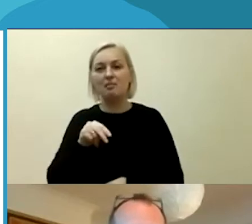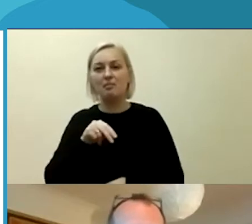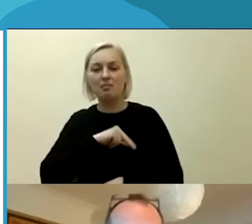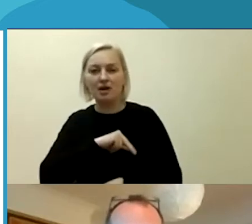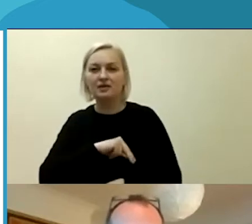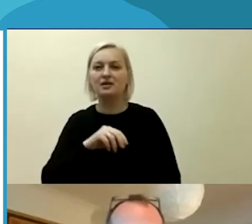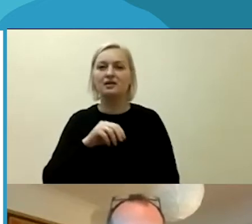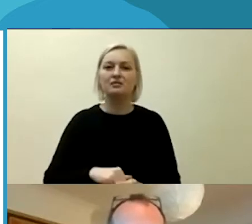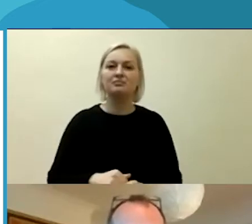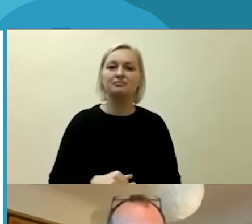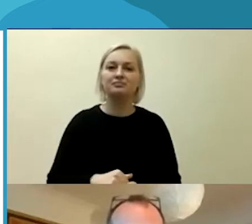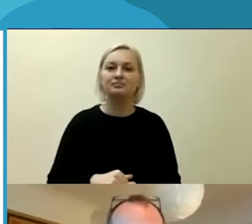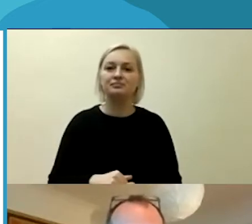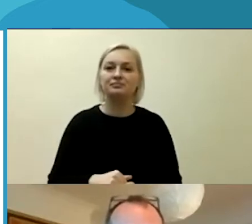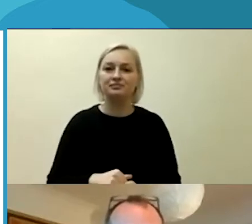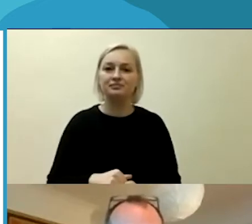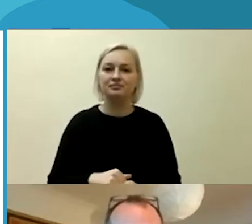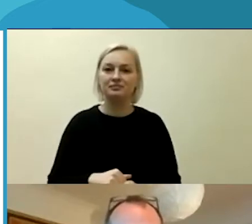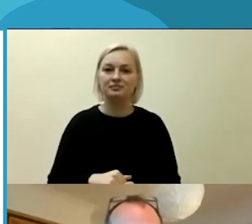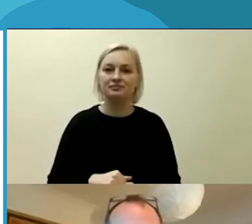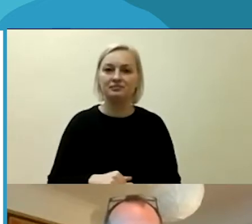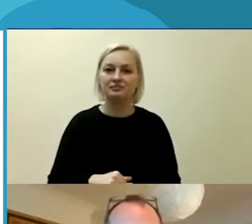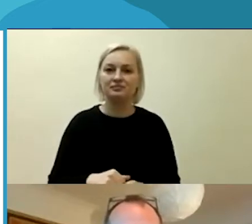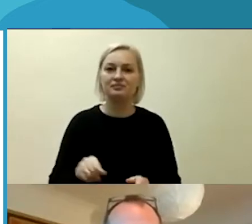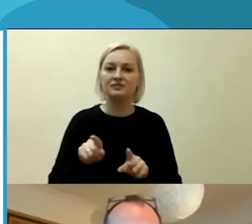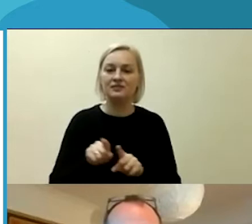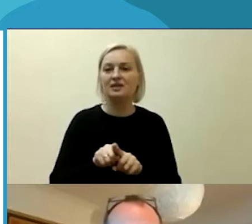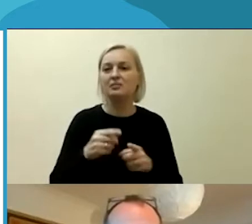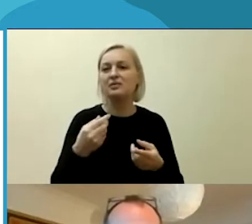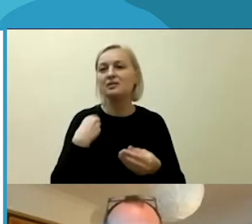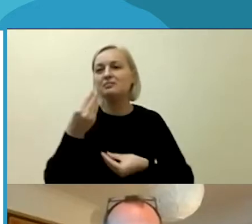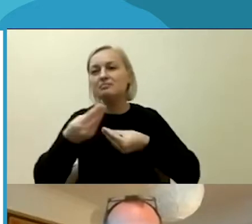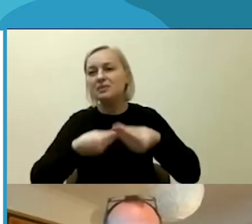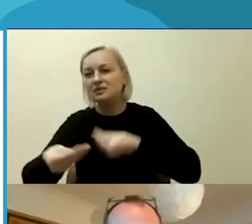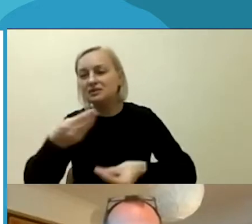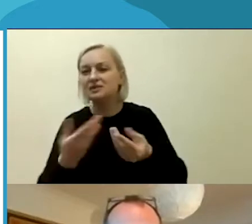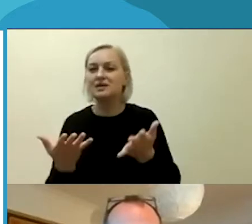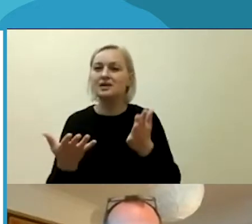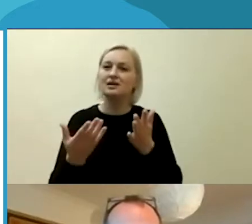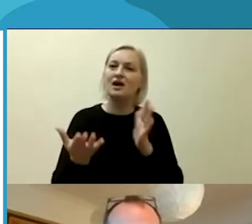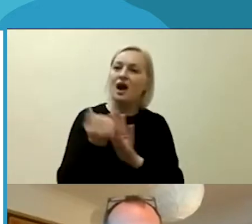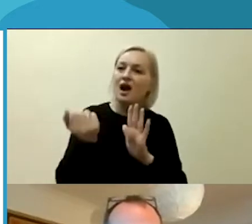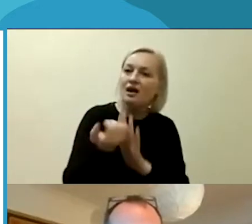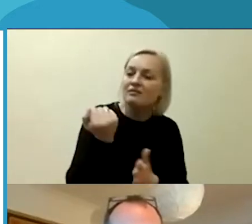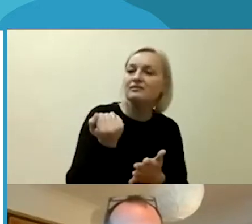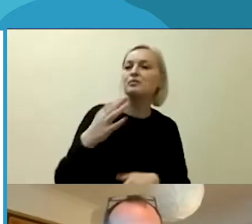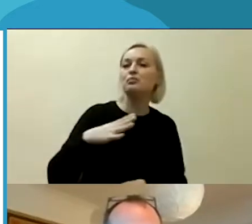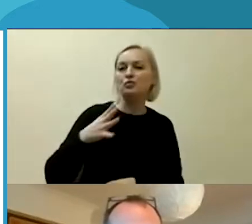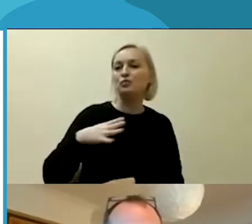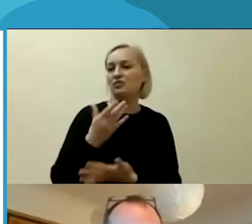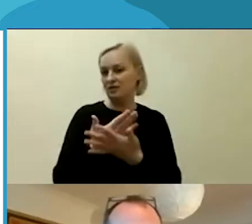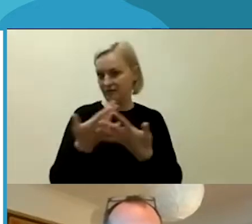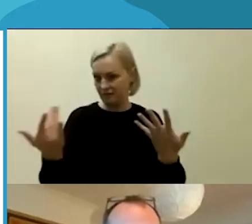share some of our headline findings and achievements and some speculation about where we might go in